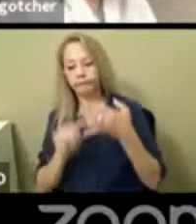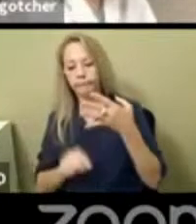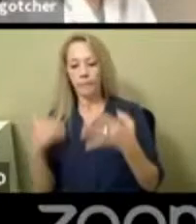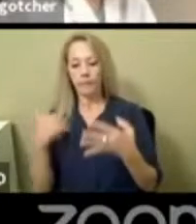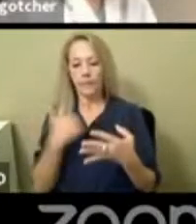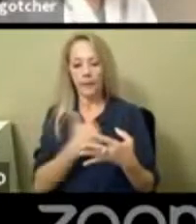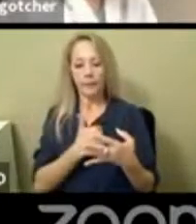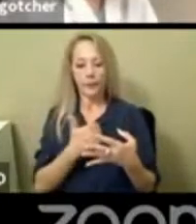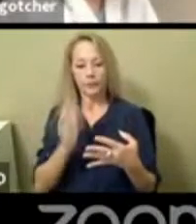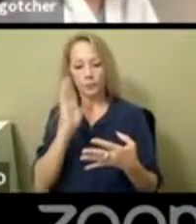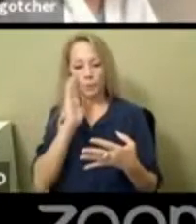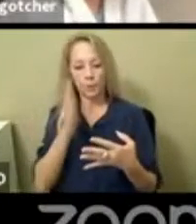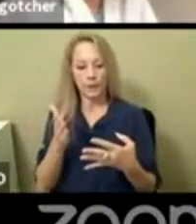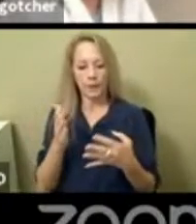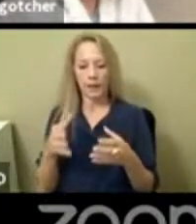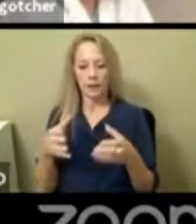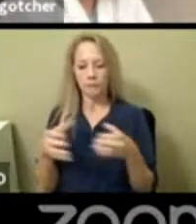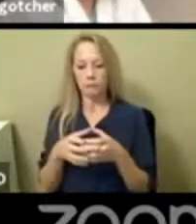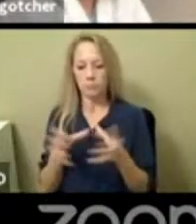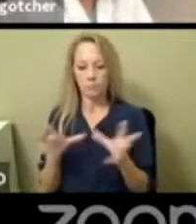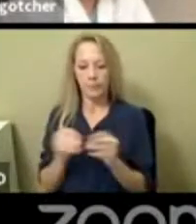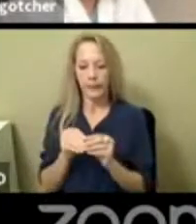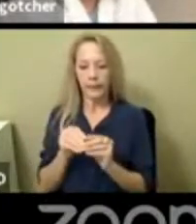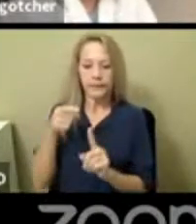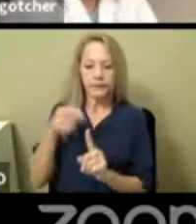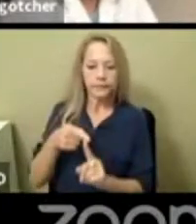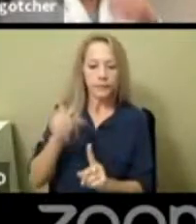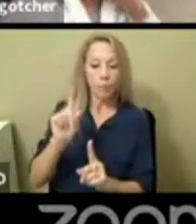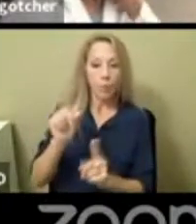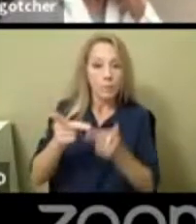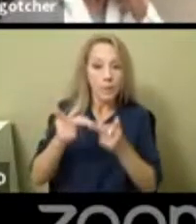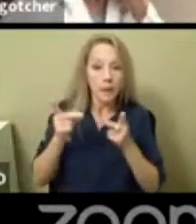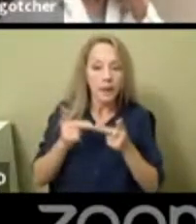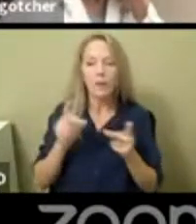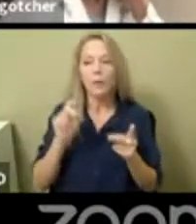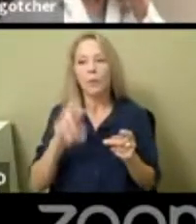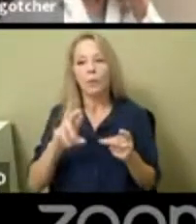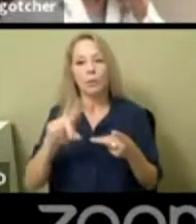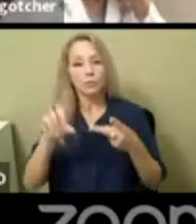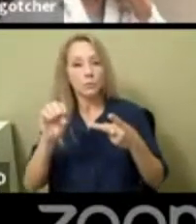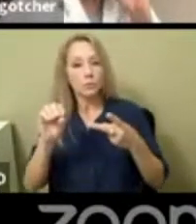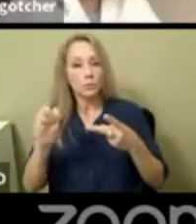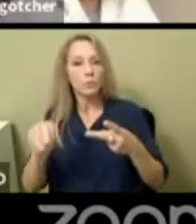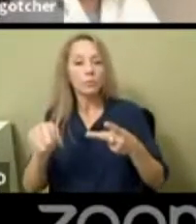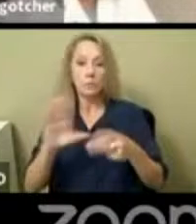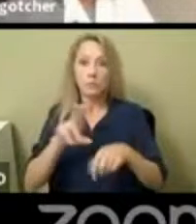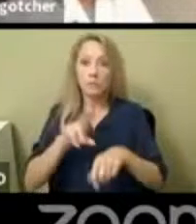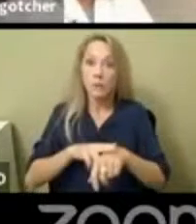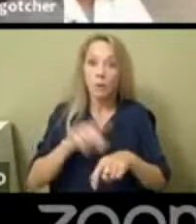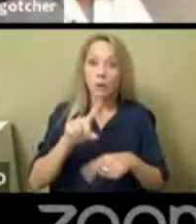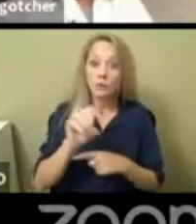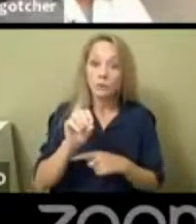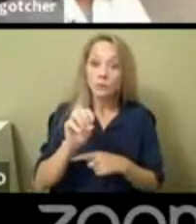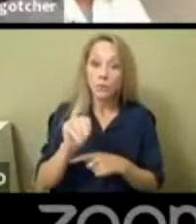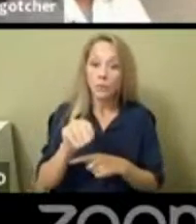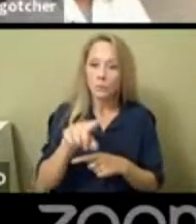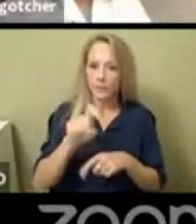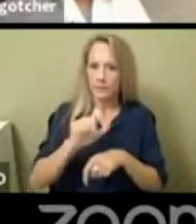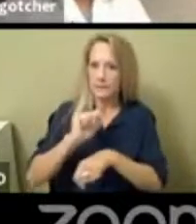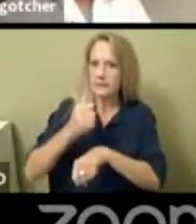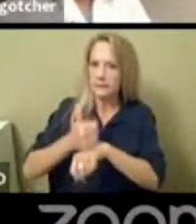intending to meet at a certain location or by Zoom. Now, of course, the Zoom meeting, you're going to have to set up